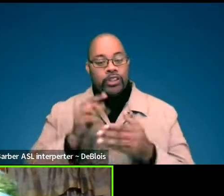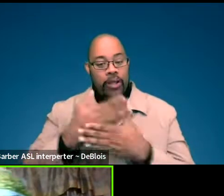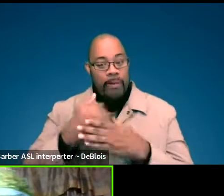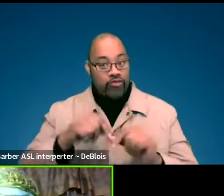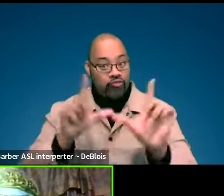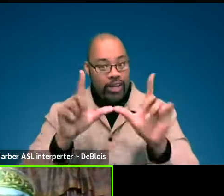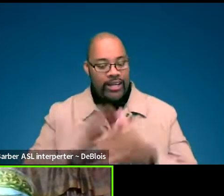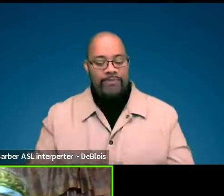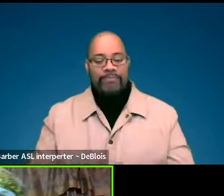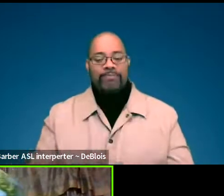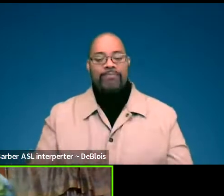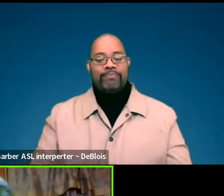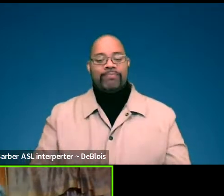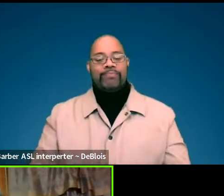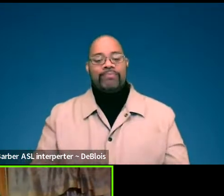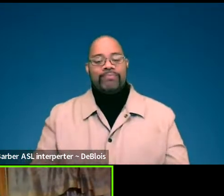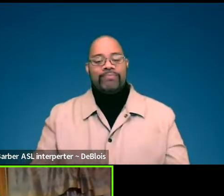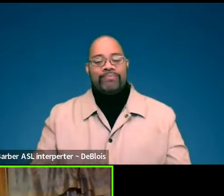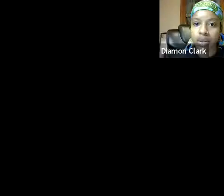screen.